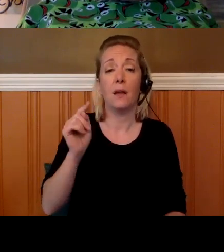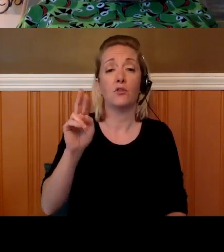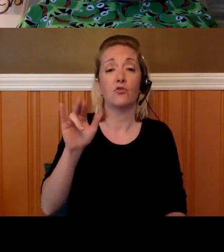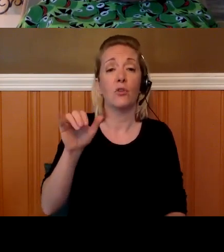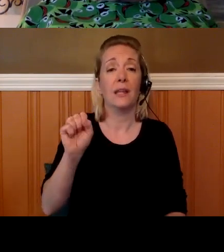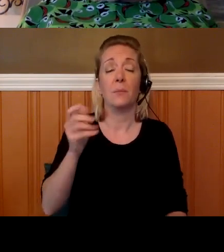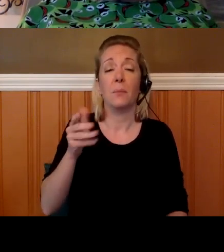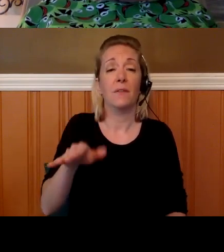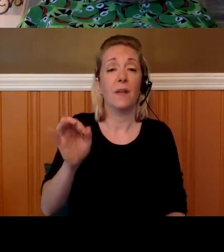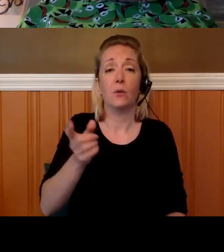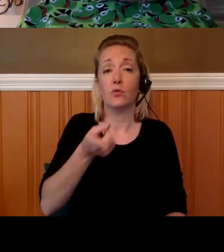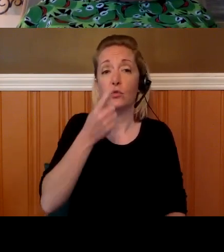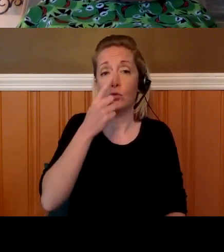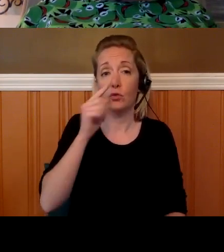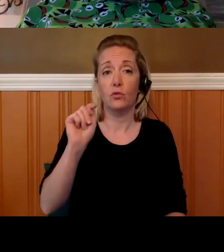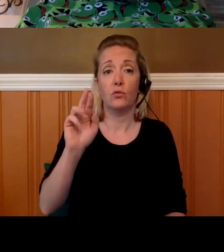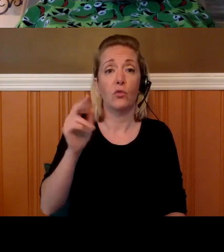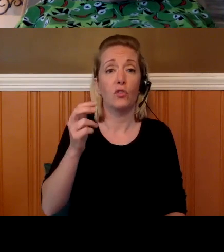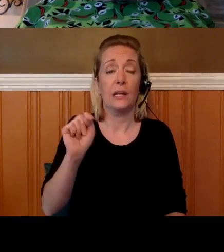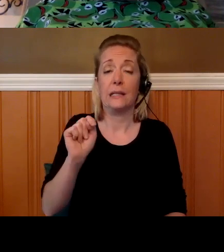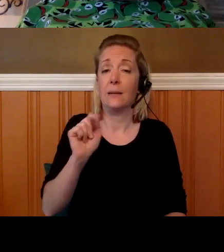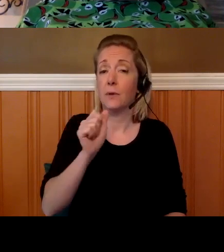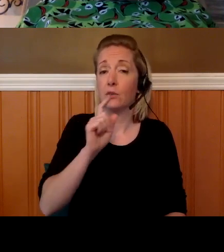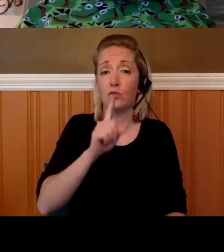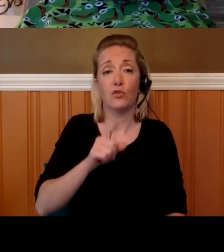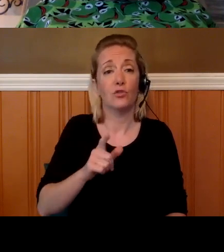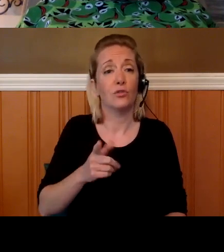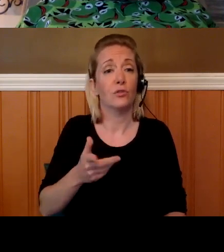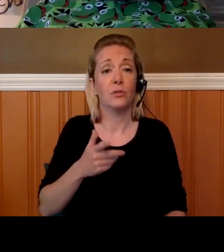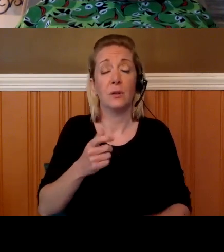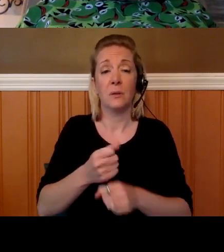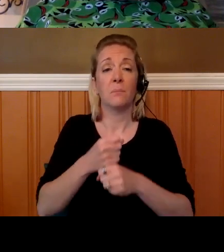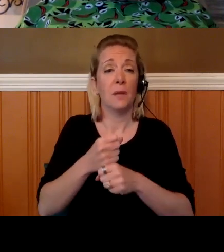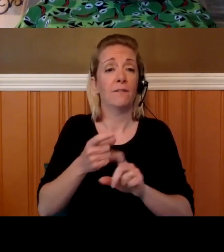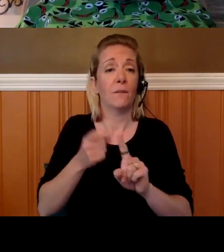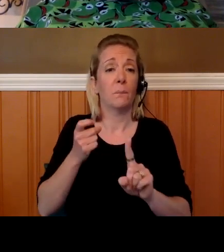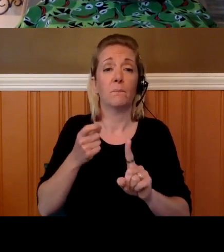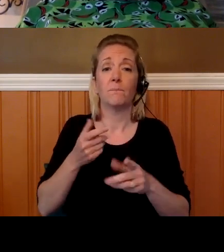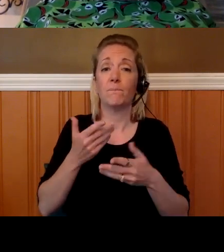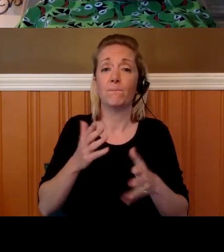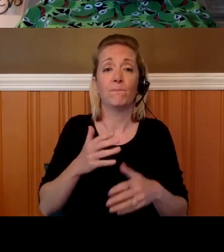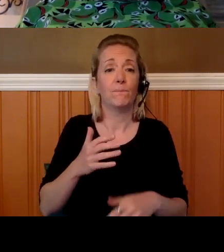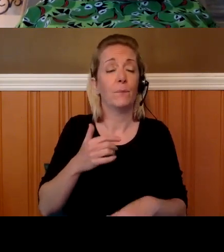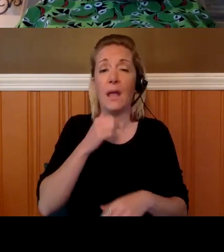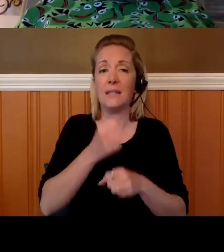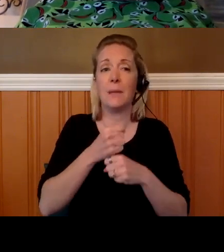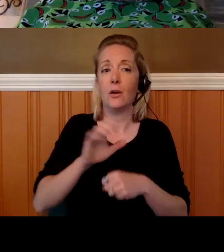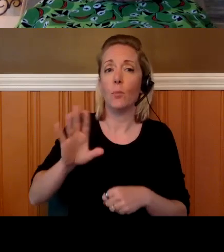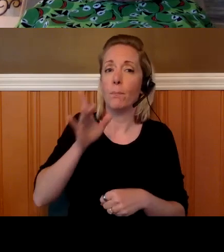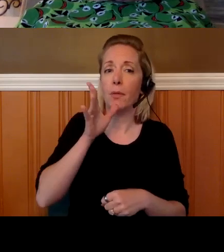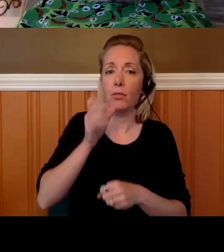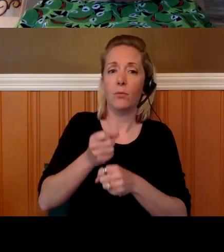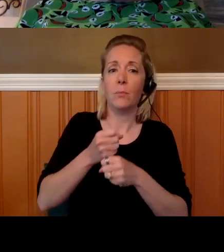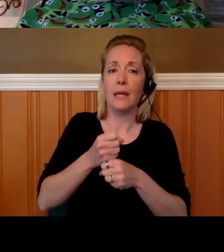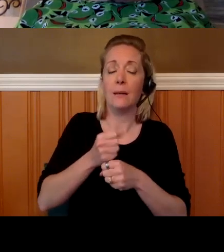Target. I don't know what these are. I didn't create this. The child's mom did.